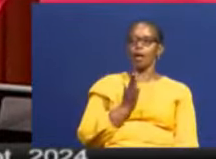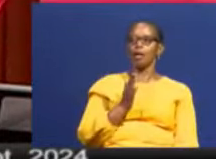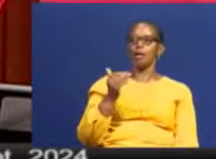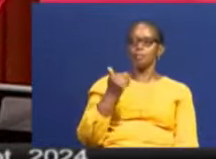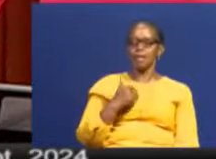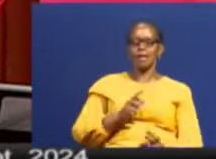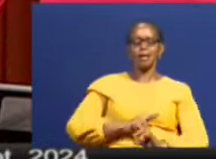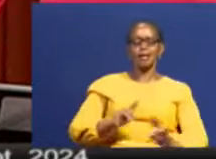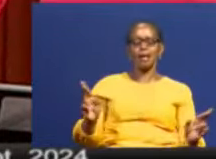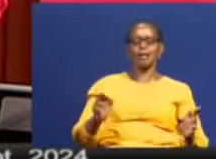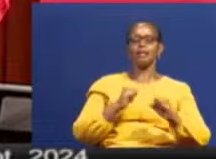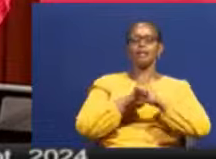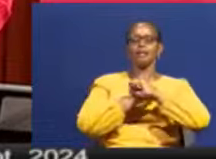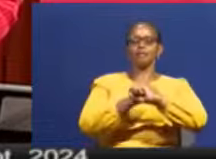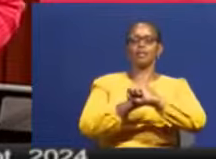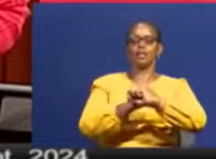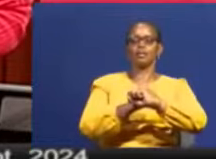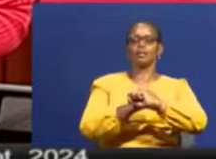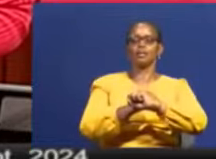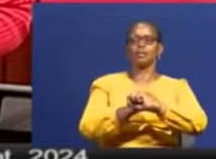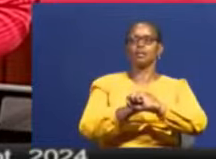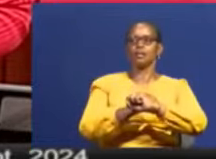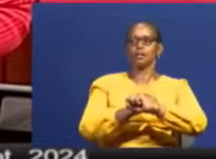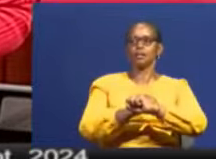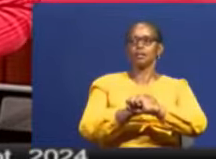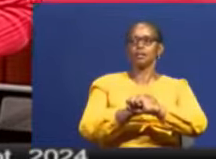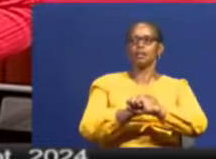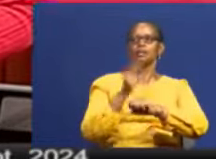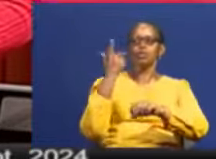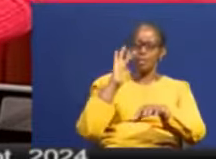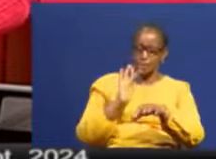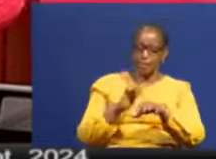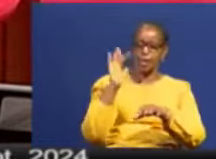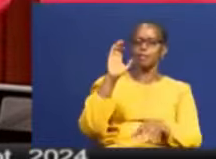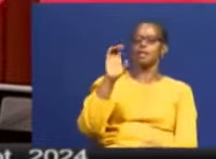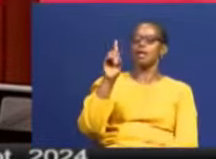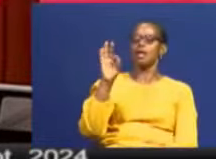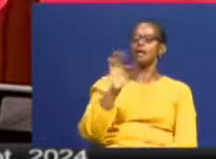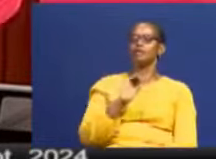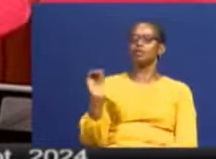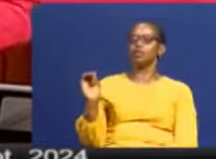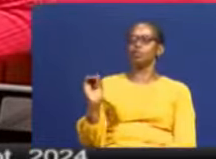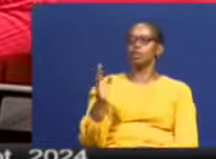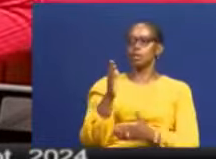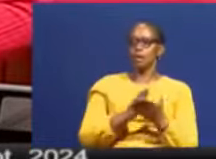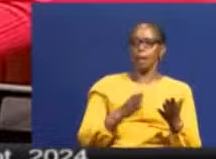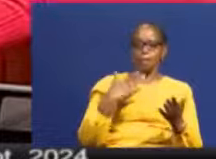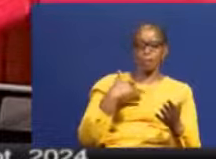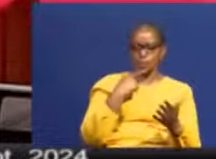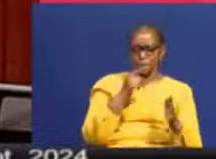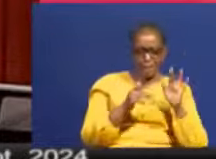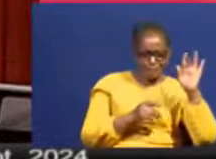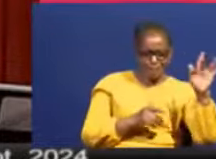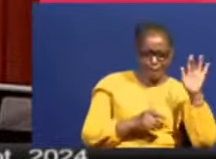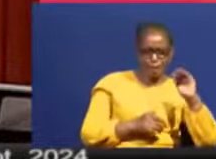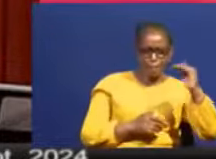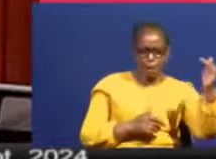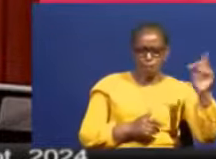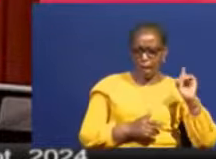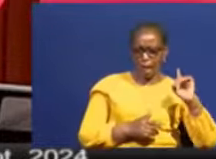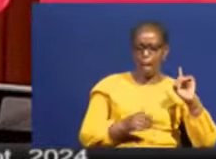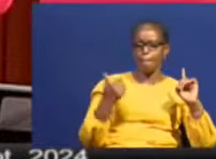willing to defend to my grave. Bora usiguze NGCDF. Wengine wanasema bora usiguze mulima, mimi bora